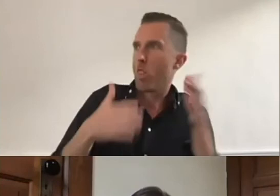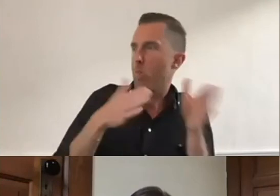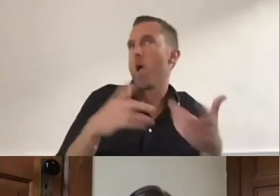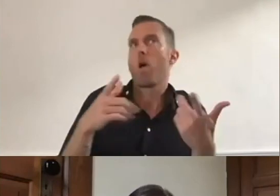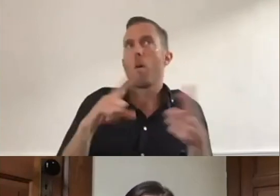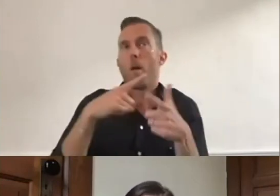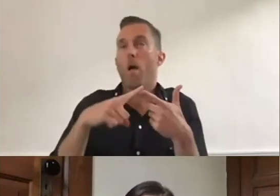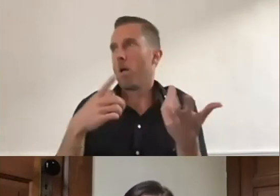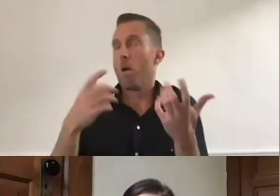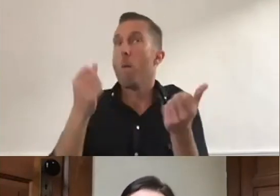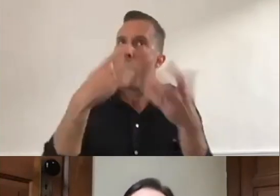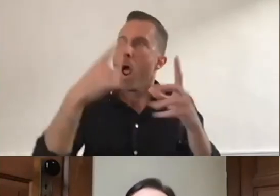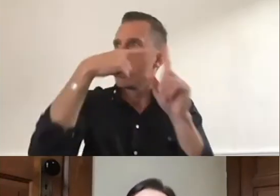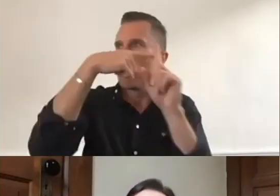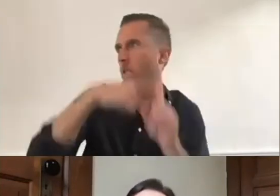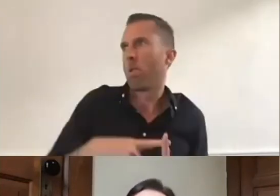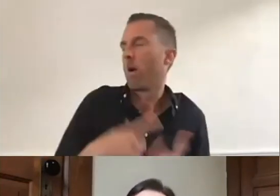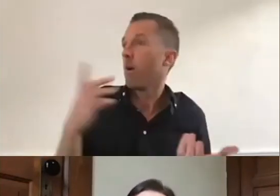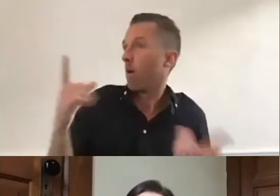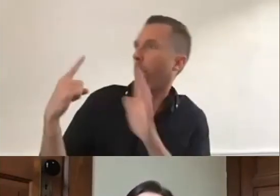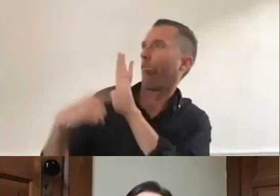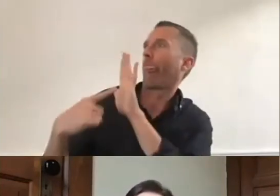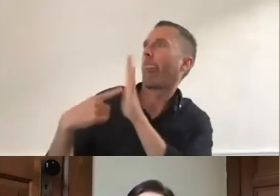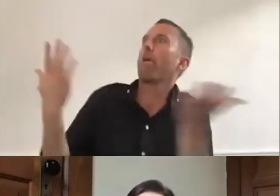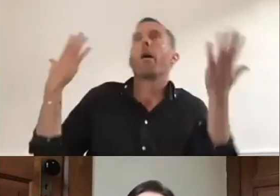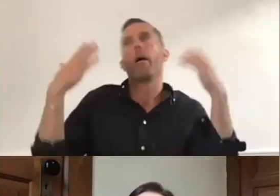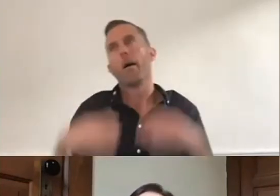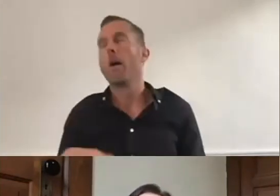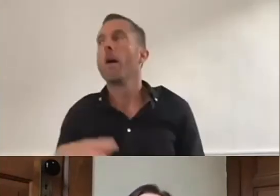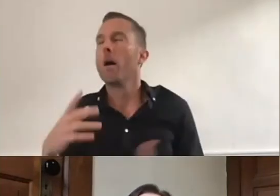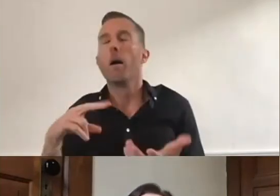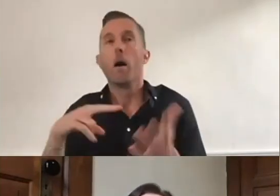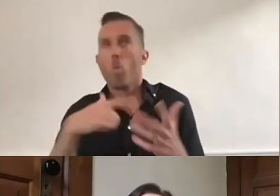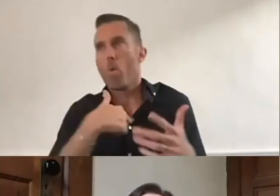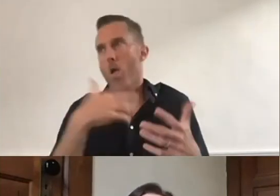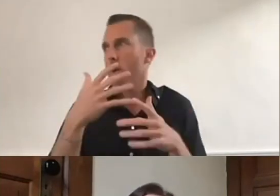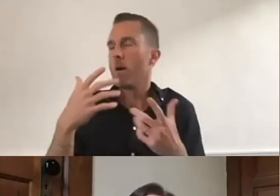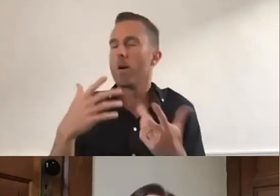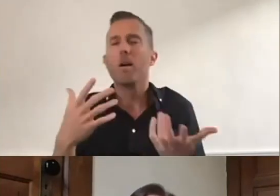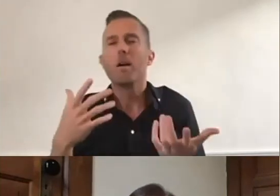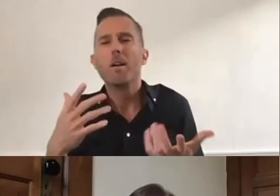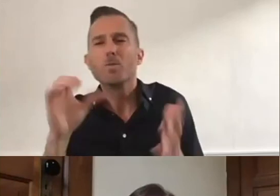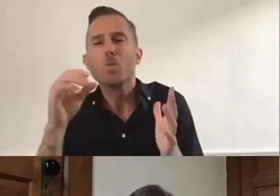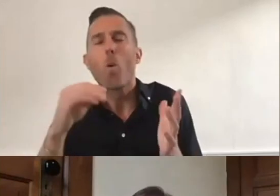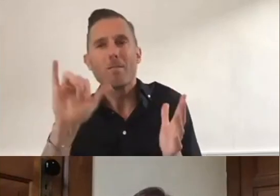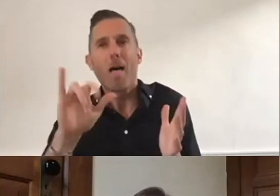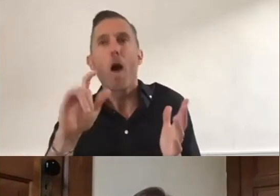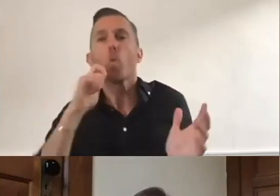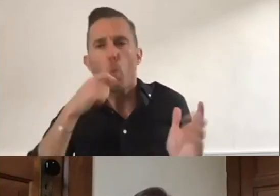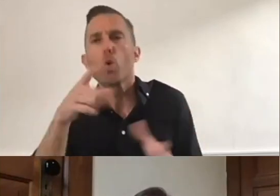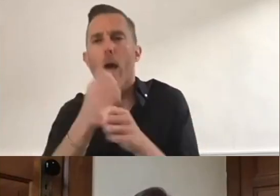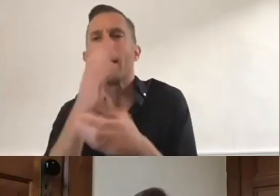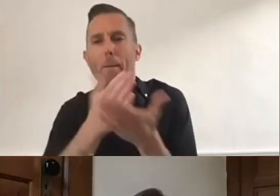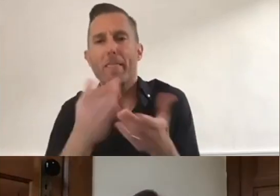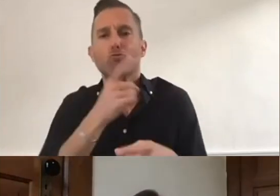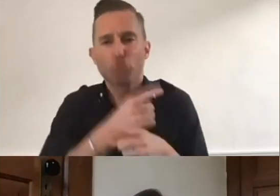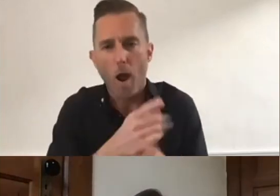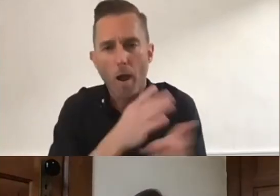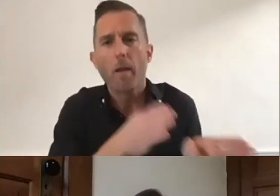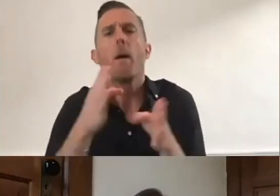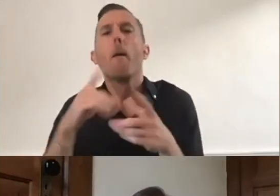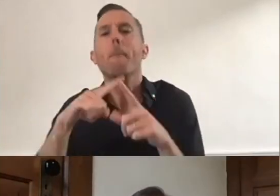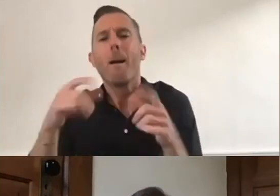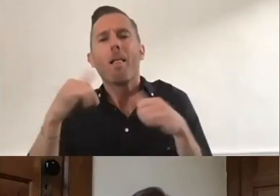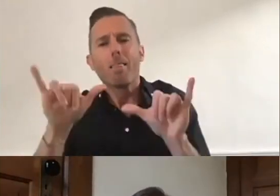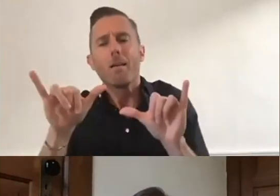right. Like, okay, cool, we got some other things right. We got these things wrong. Let's look at it. Let's change it. Let's do some more research. Let's bring some more people